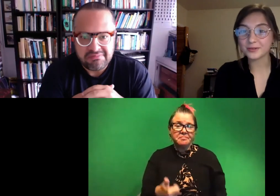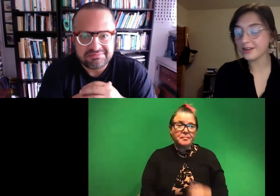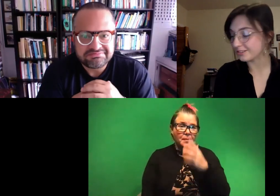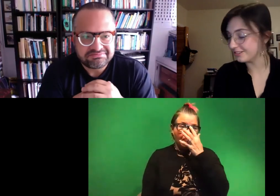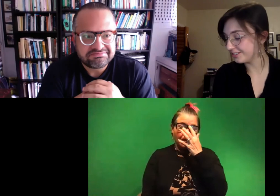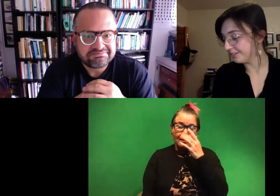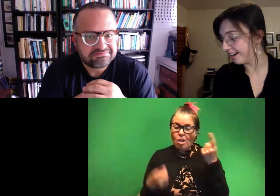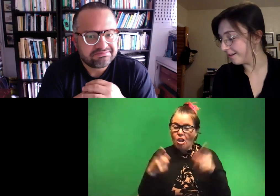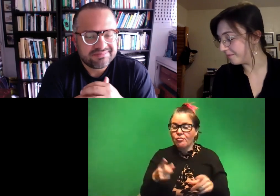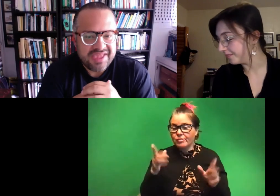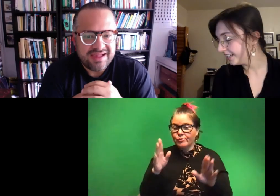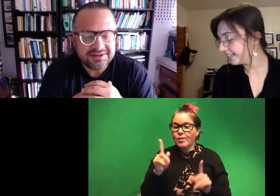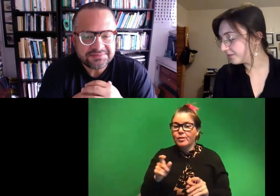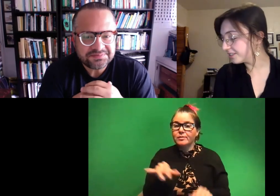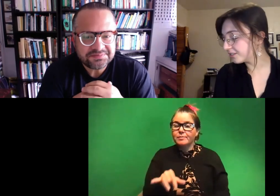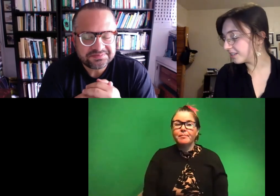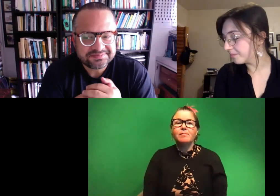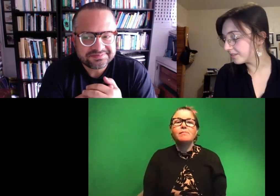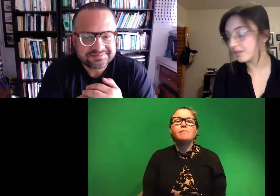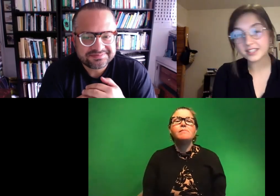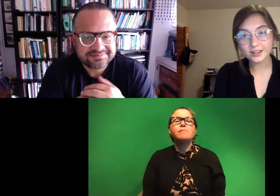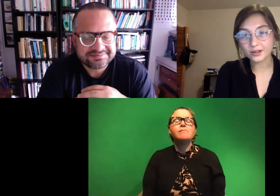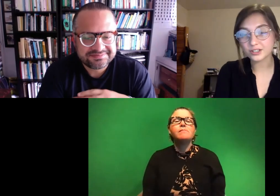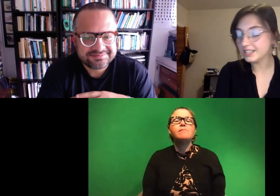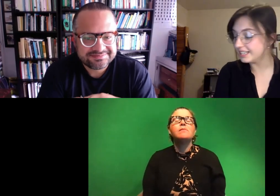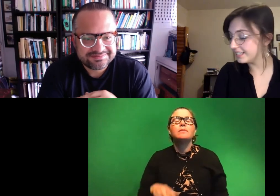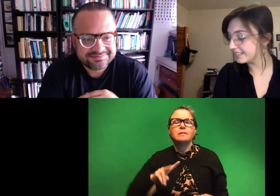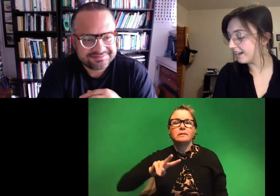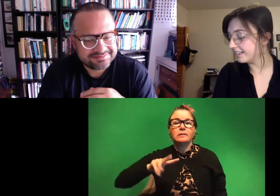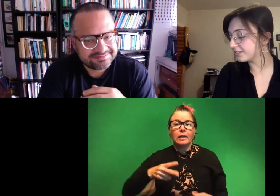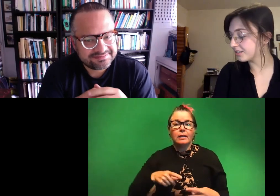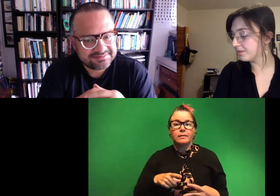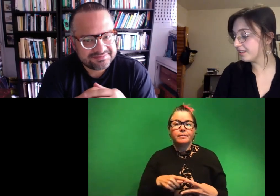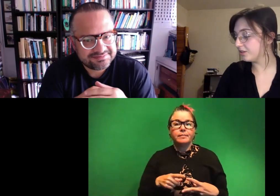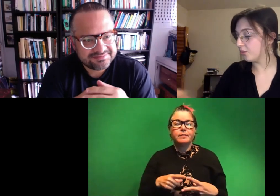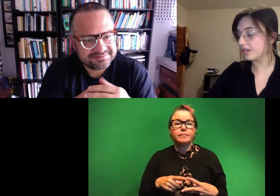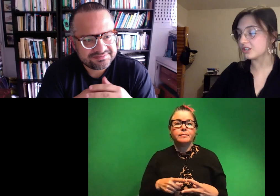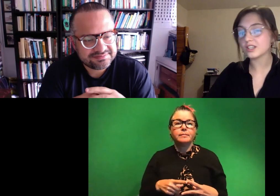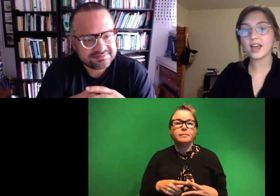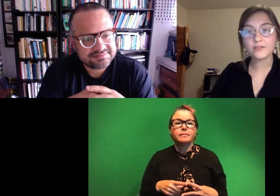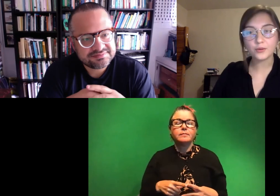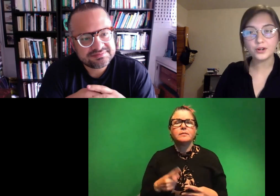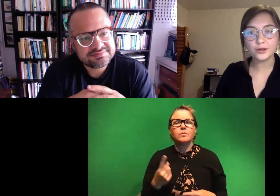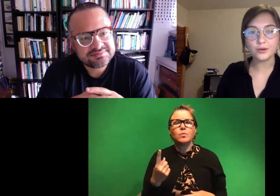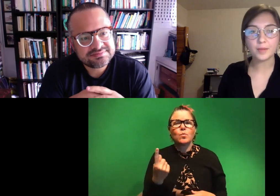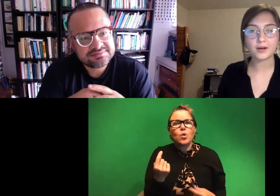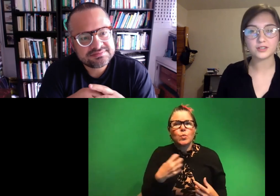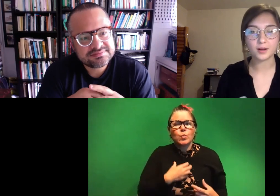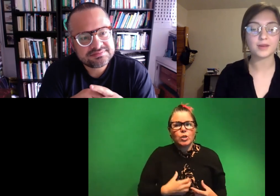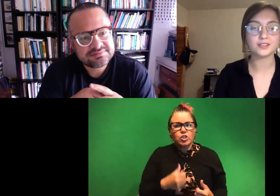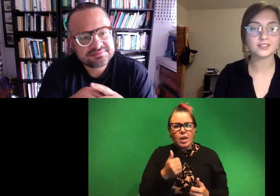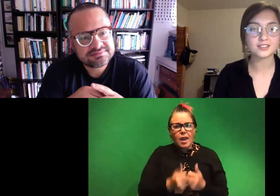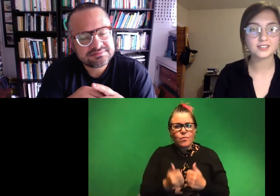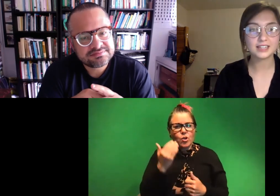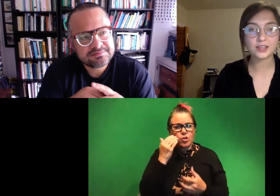think we have some great questions too. So is there some? So the second question is there something that you wish that everyone knew about